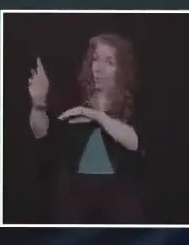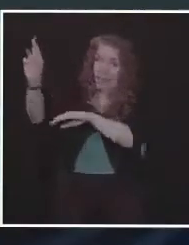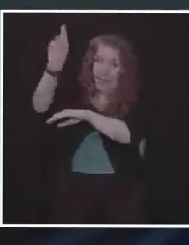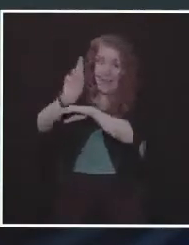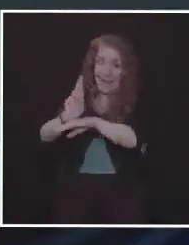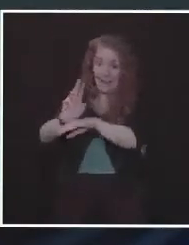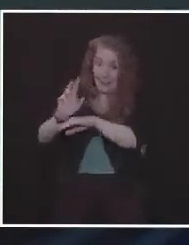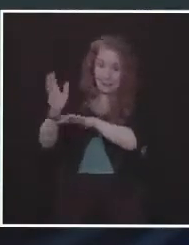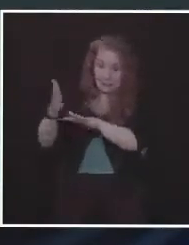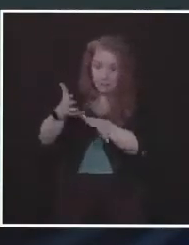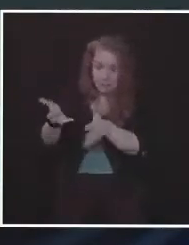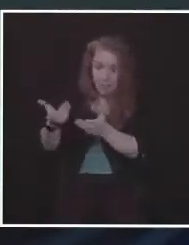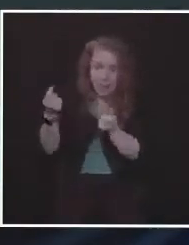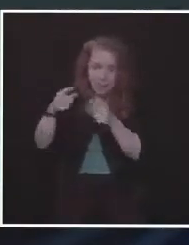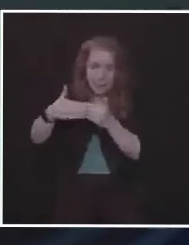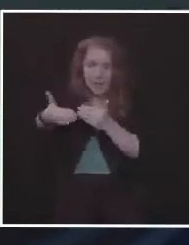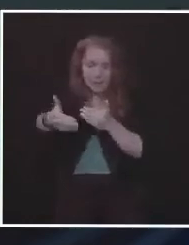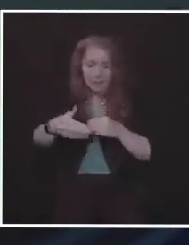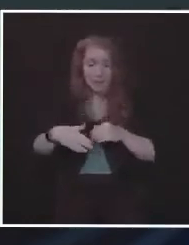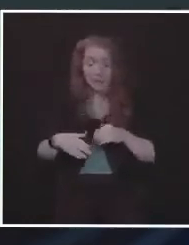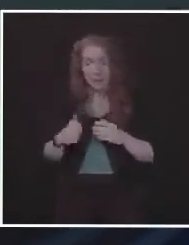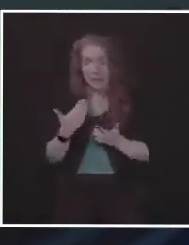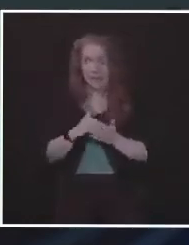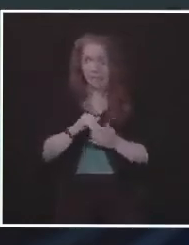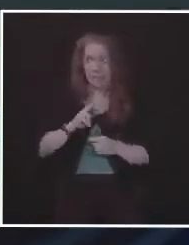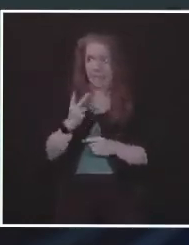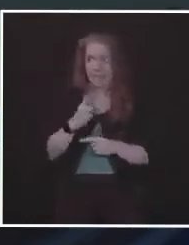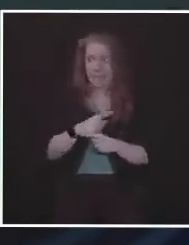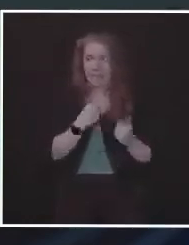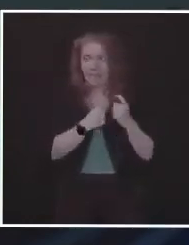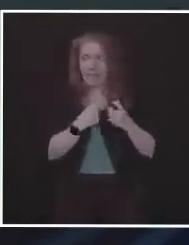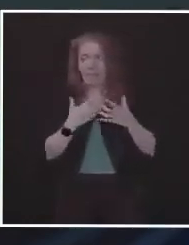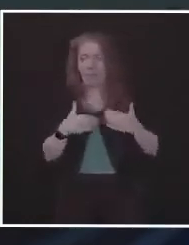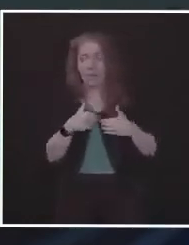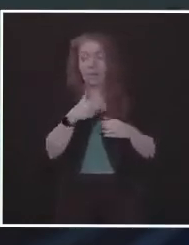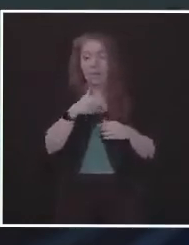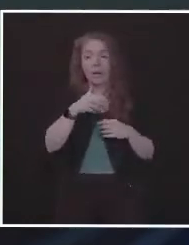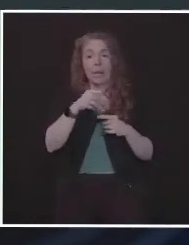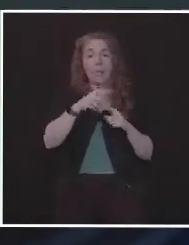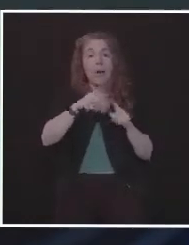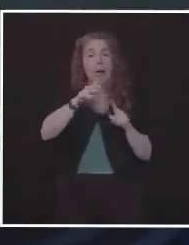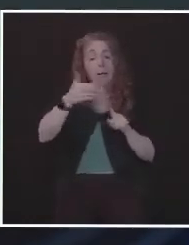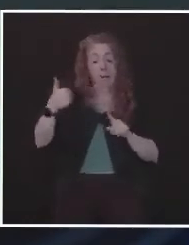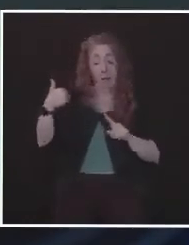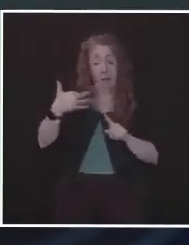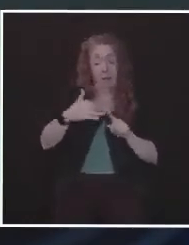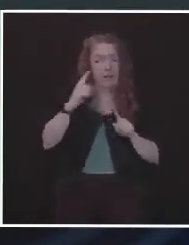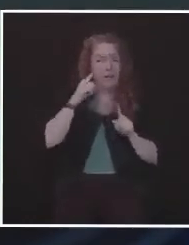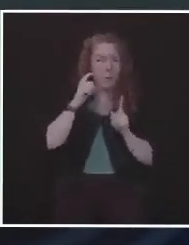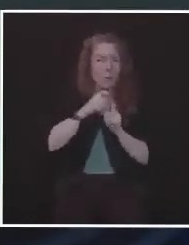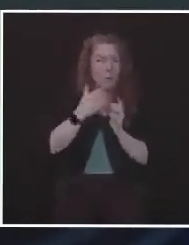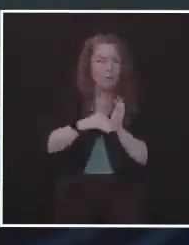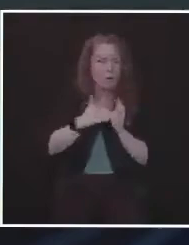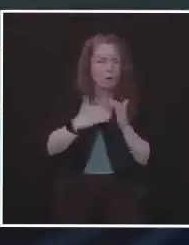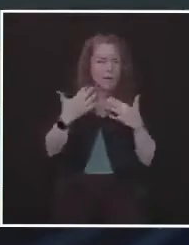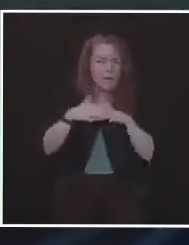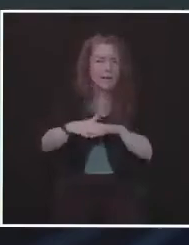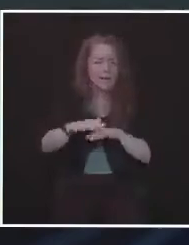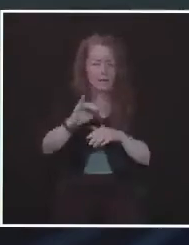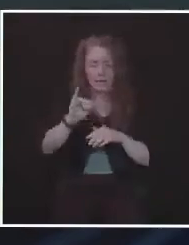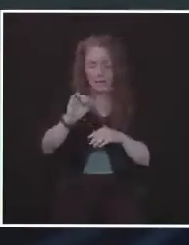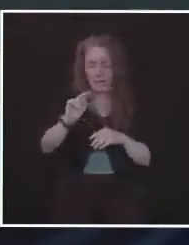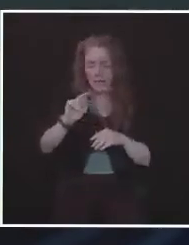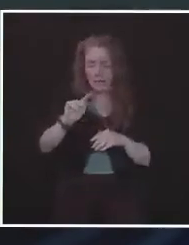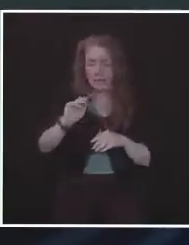is you keep hearing the word integrated and the last question, for example, of the suits. Everything we're doing,